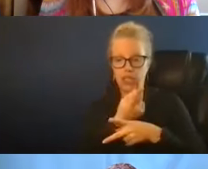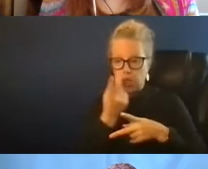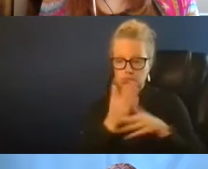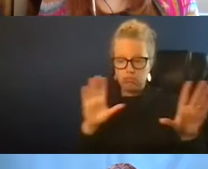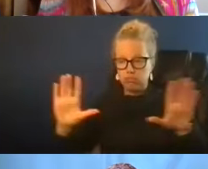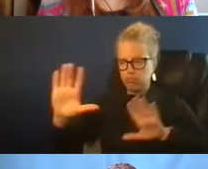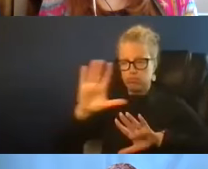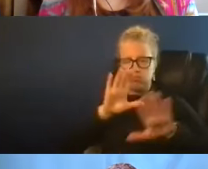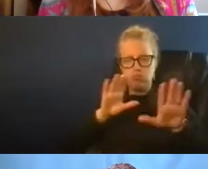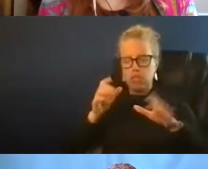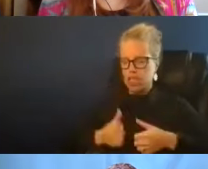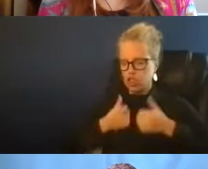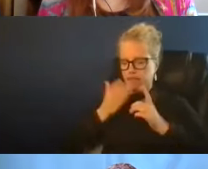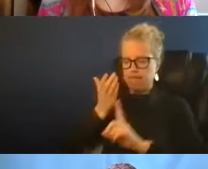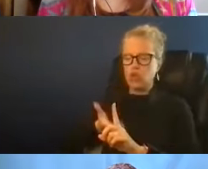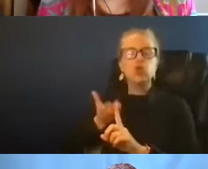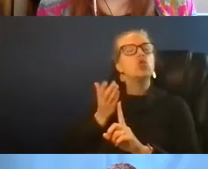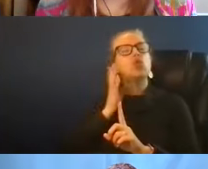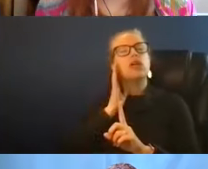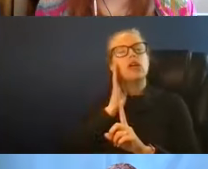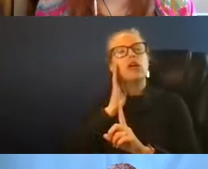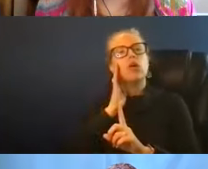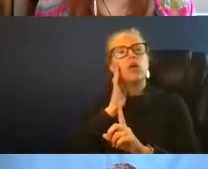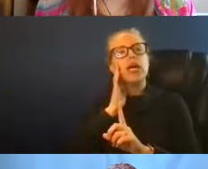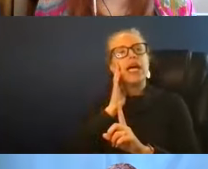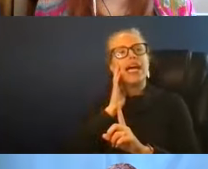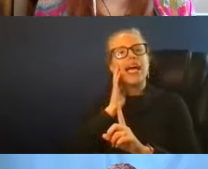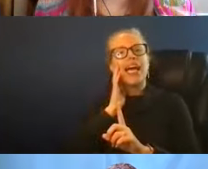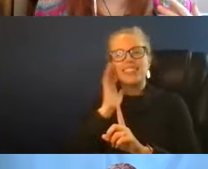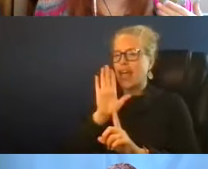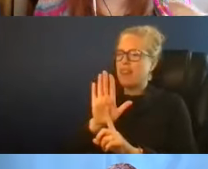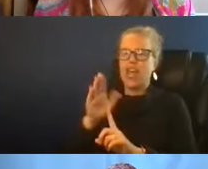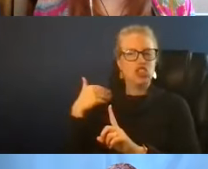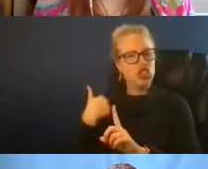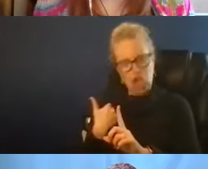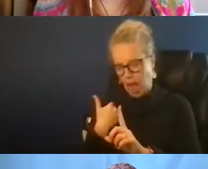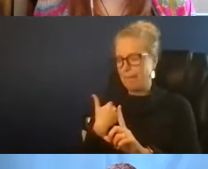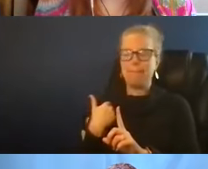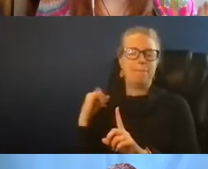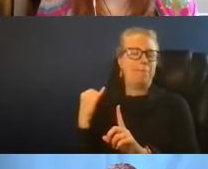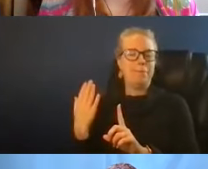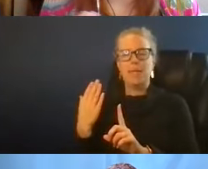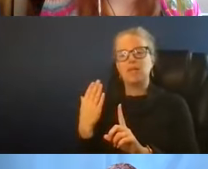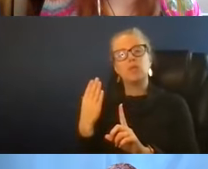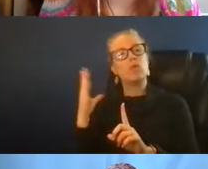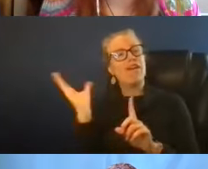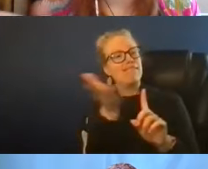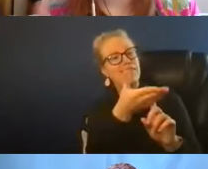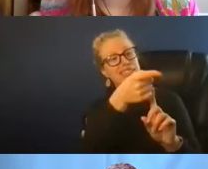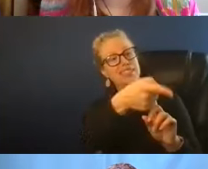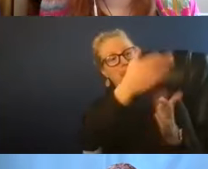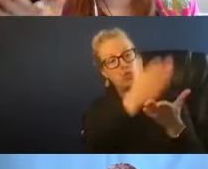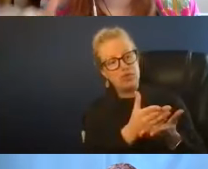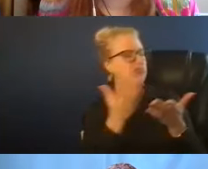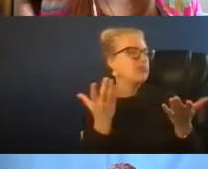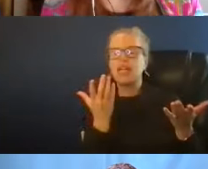this survivor going to, I mean, it's not a survivor's job to get the abusive person to stop abusing. That's